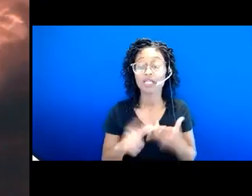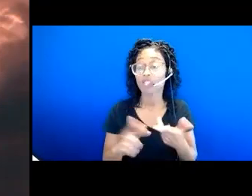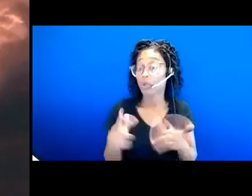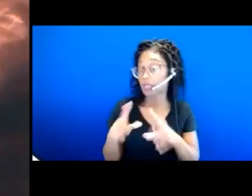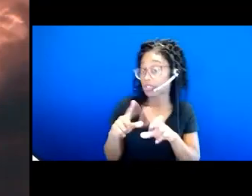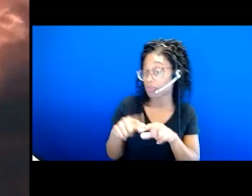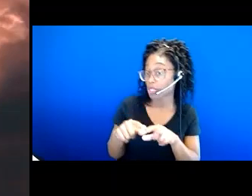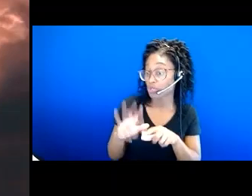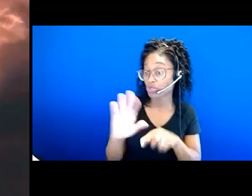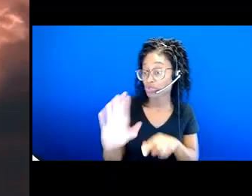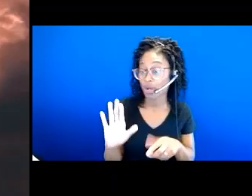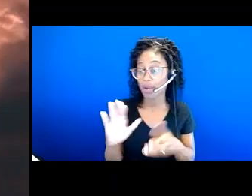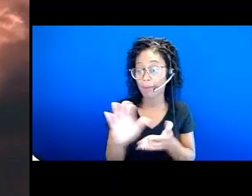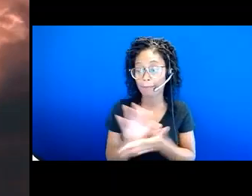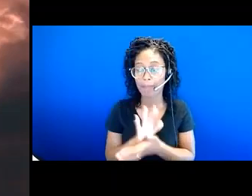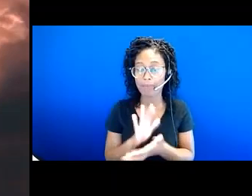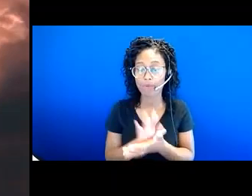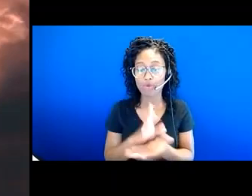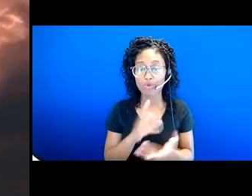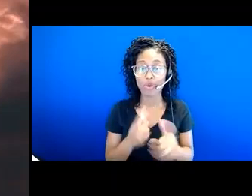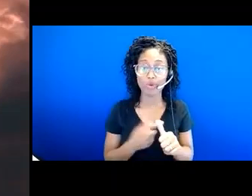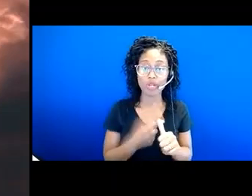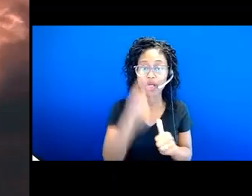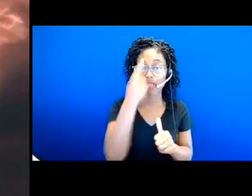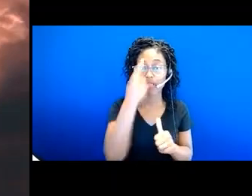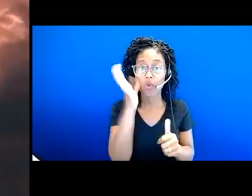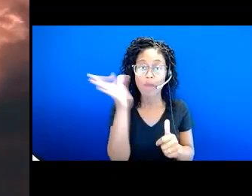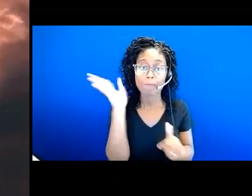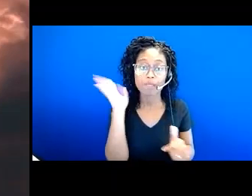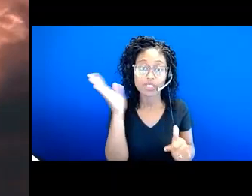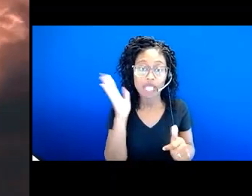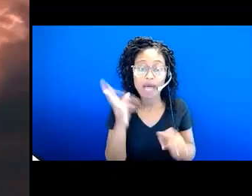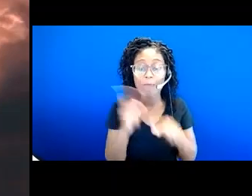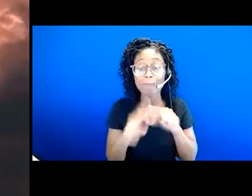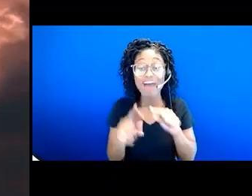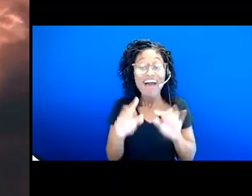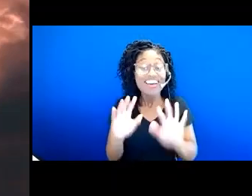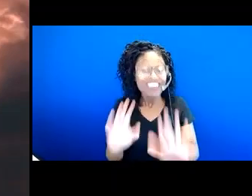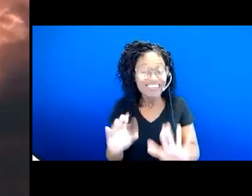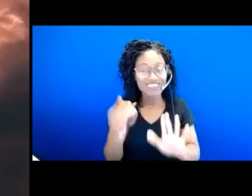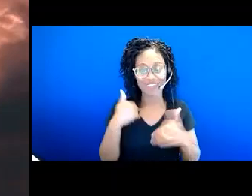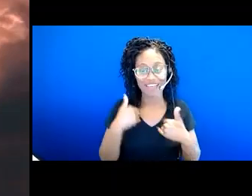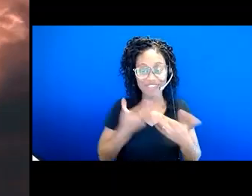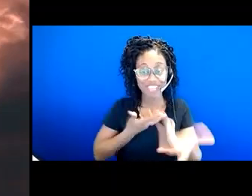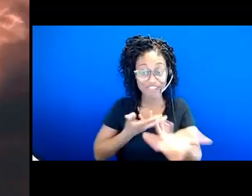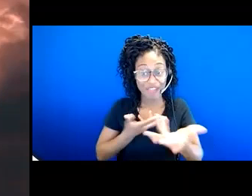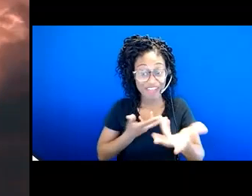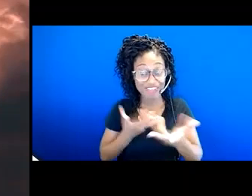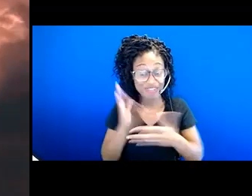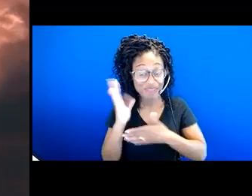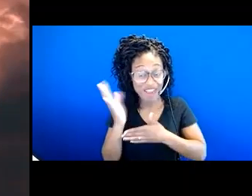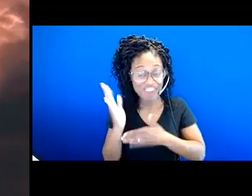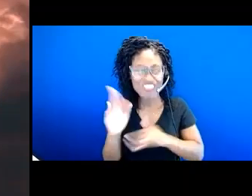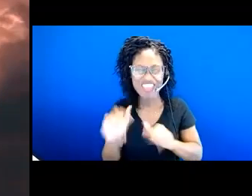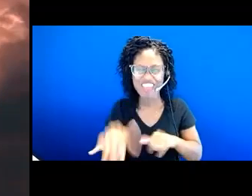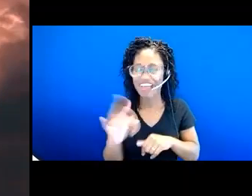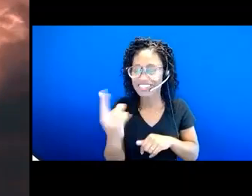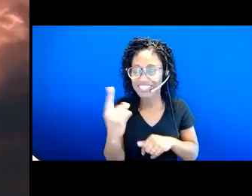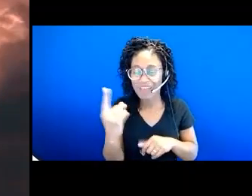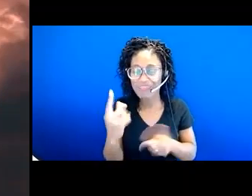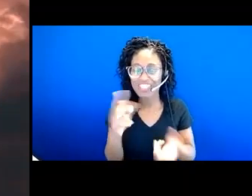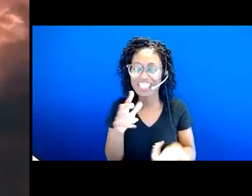thinking of presenting with the interactive presentations here, I'm sure you can find a template that'll work for